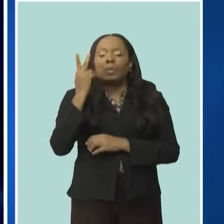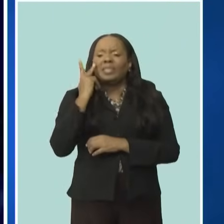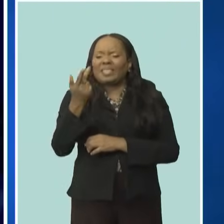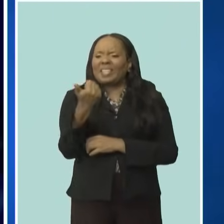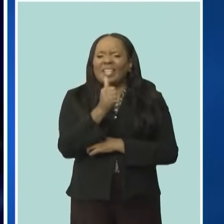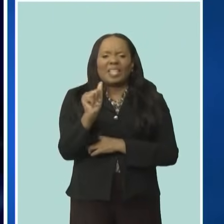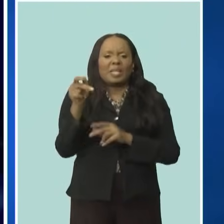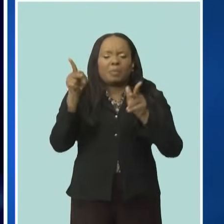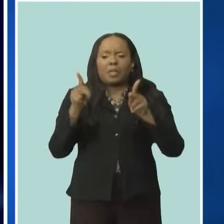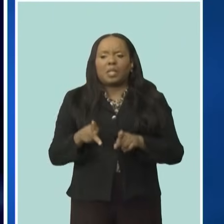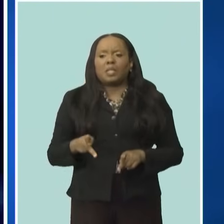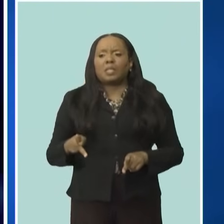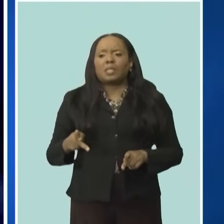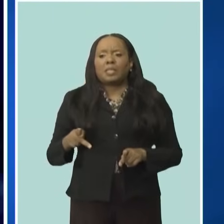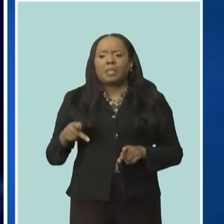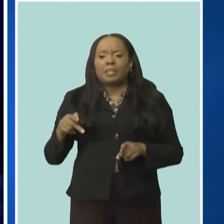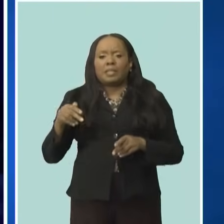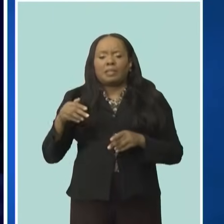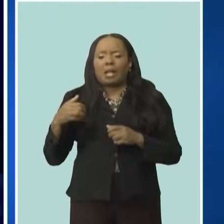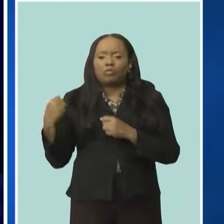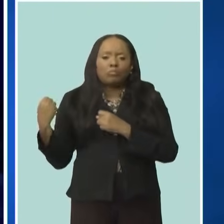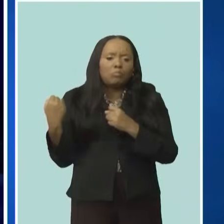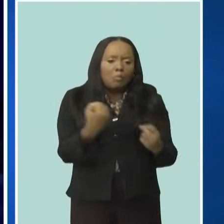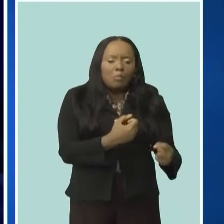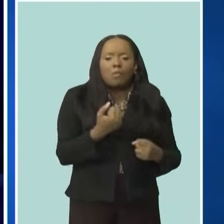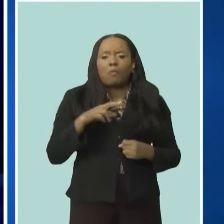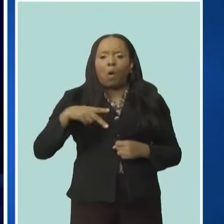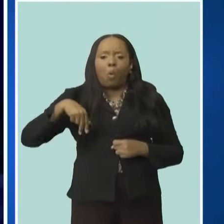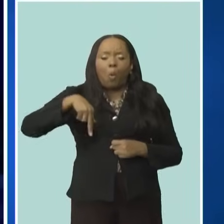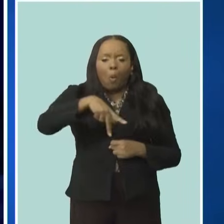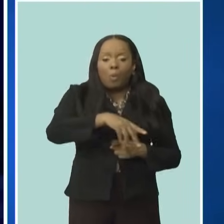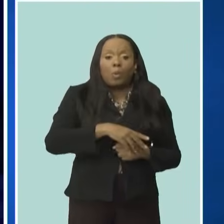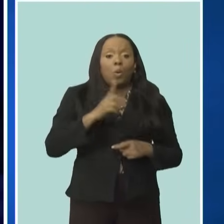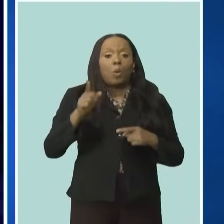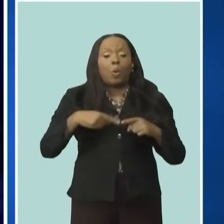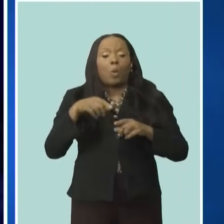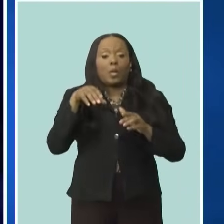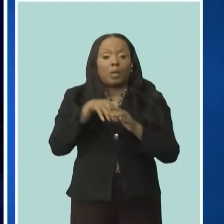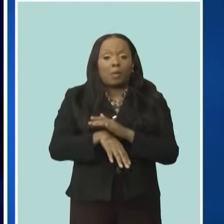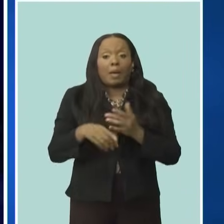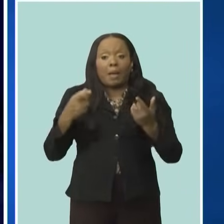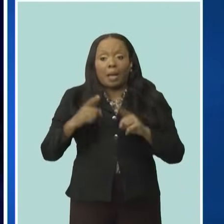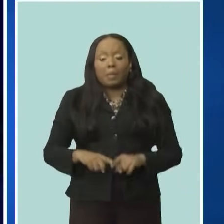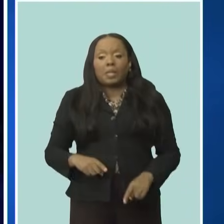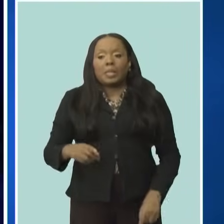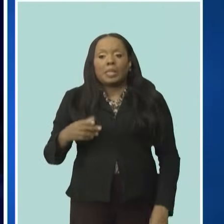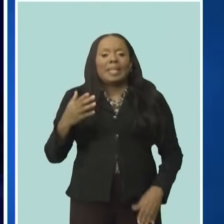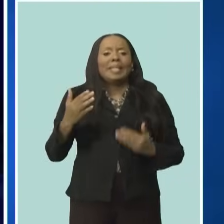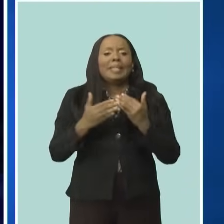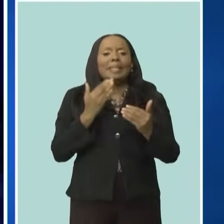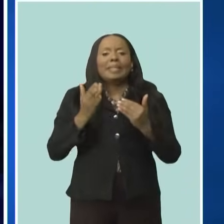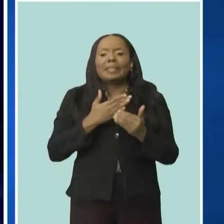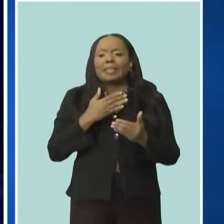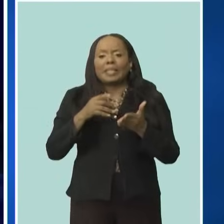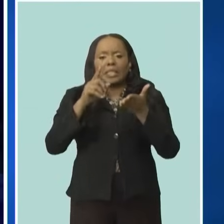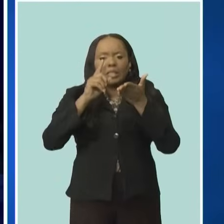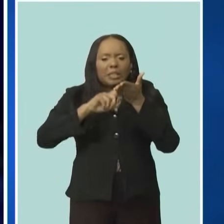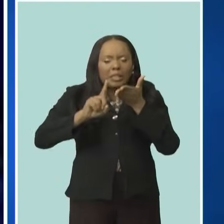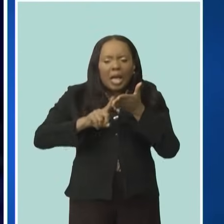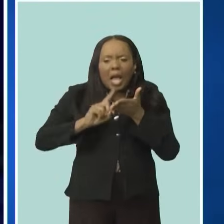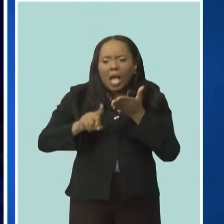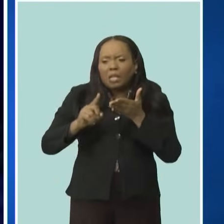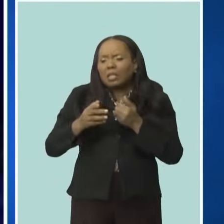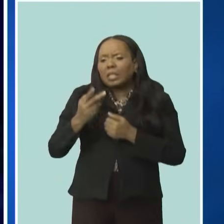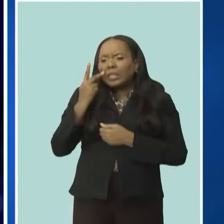area, and if a crime occurred, then they could easily check back through their data and find